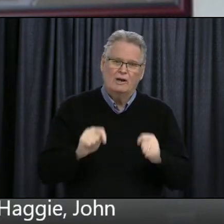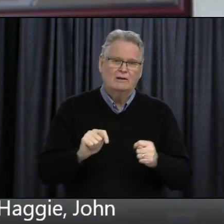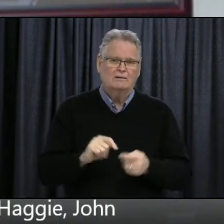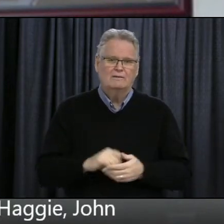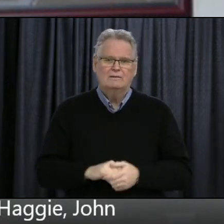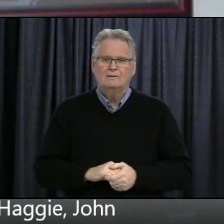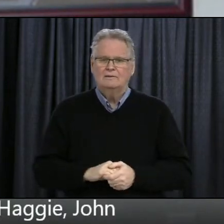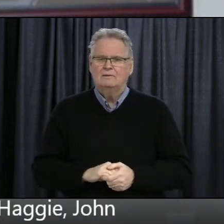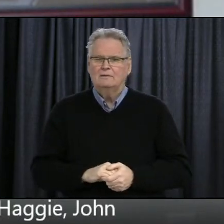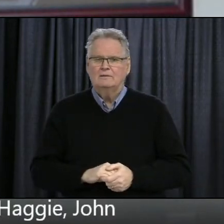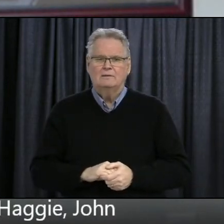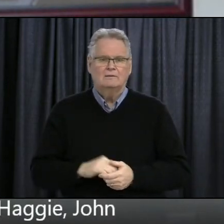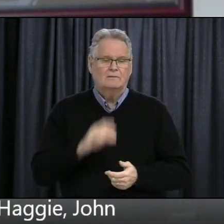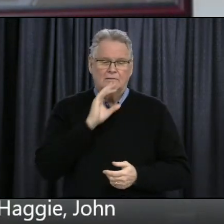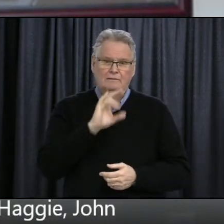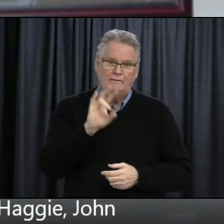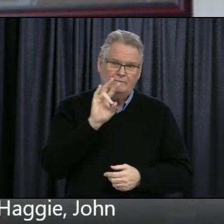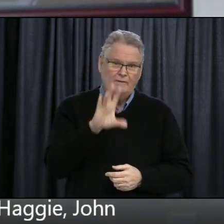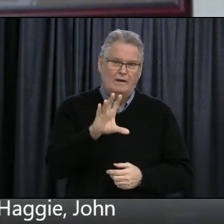allow with deliveries.